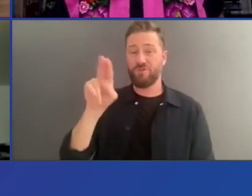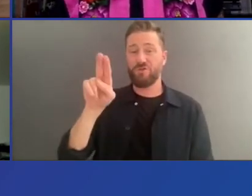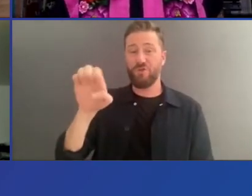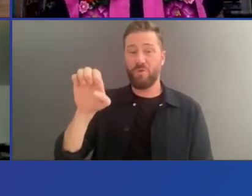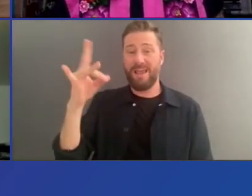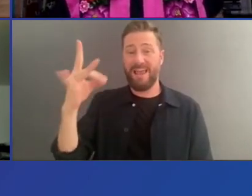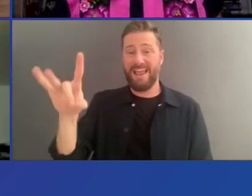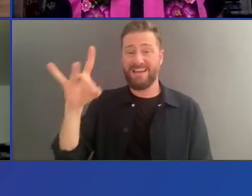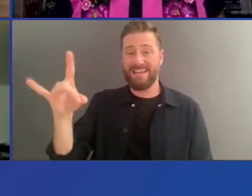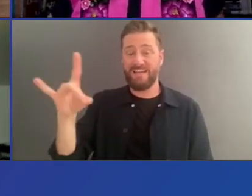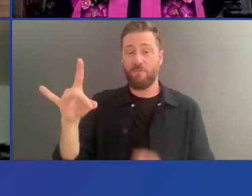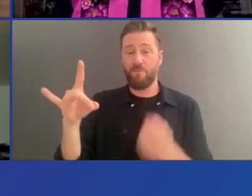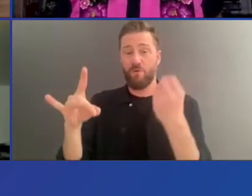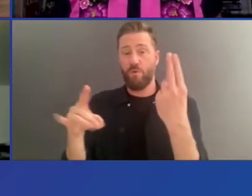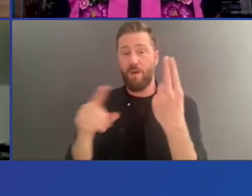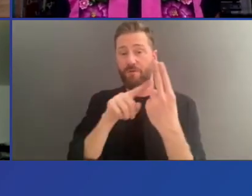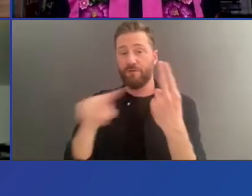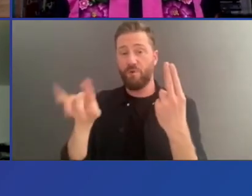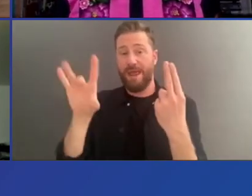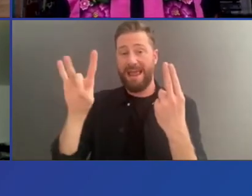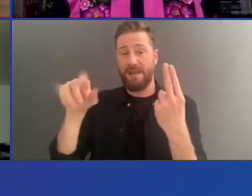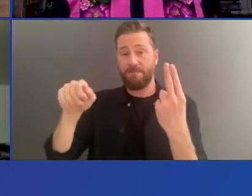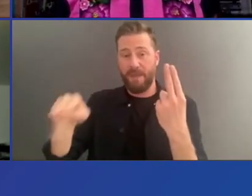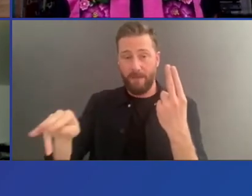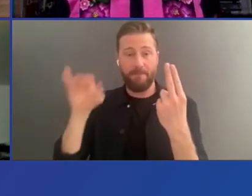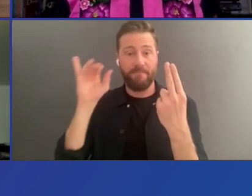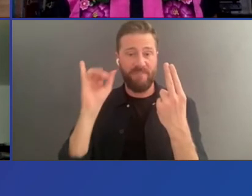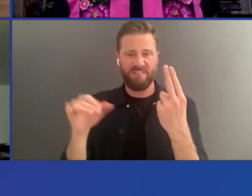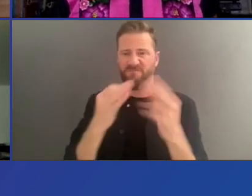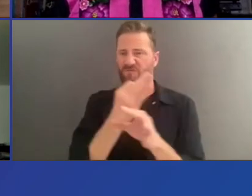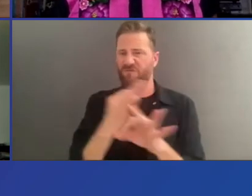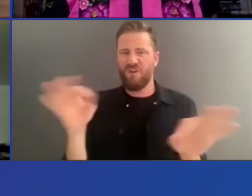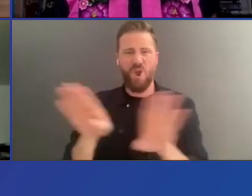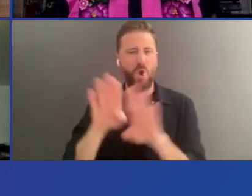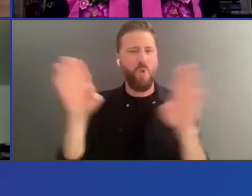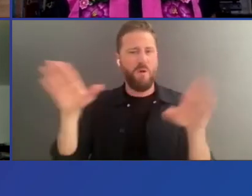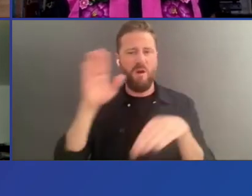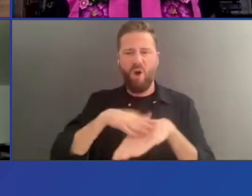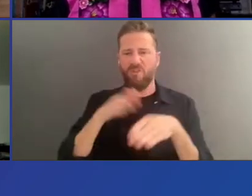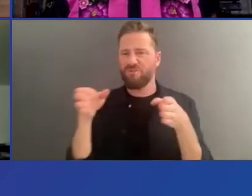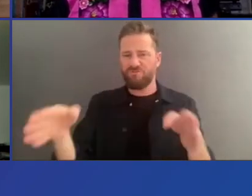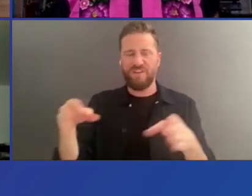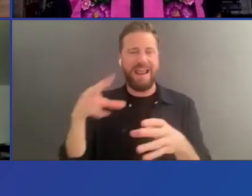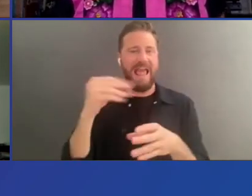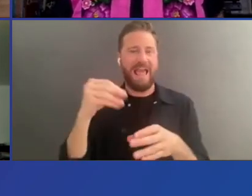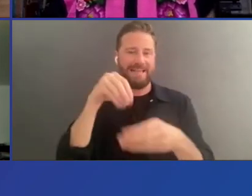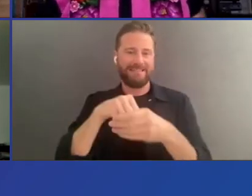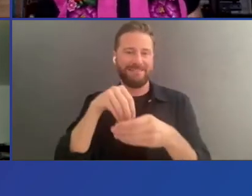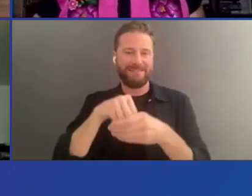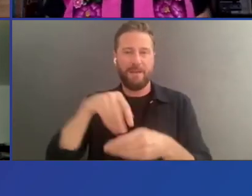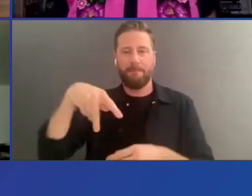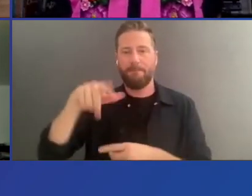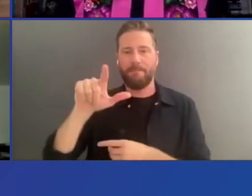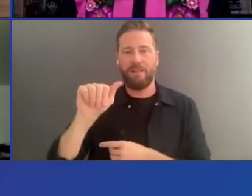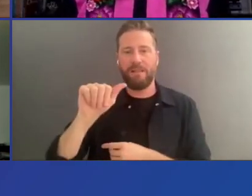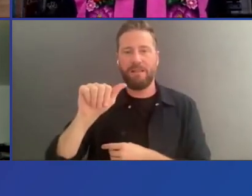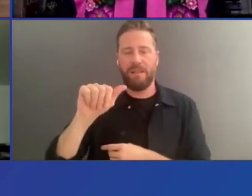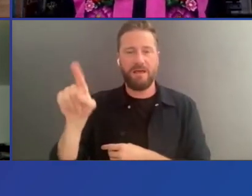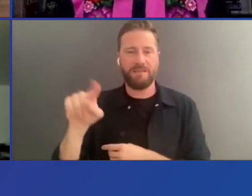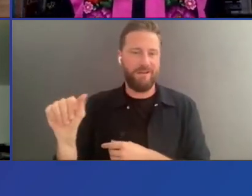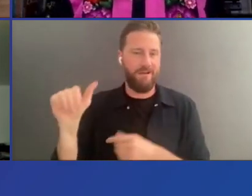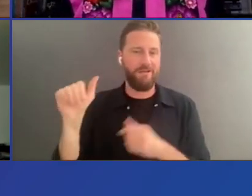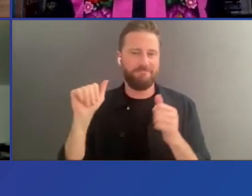12 to 8 o'clock, free to the public. It's on the street and it's inside the plaza. It's an all-day